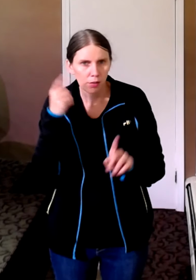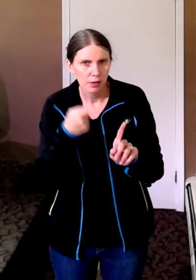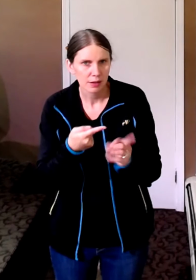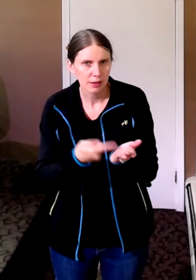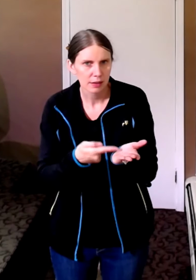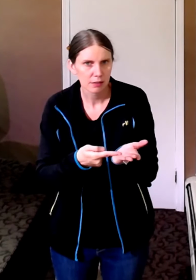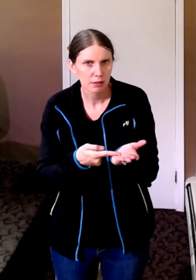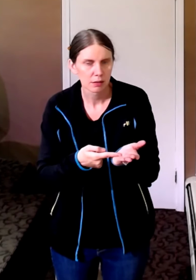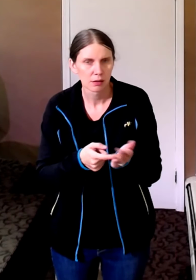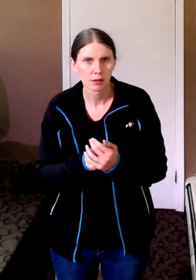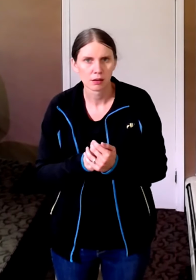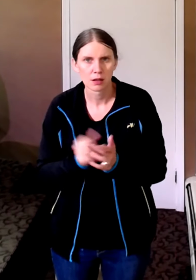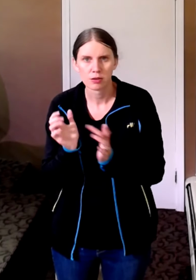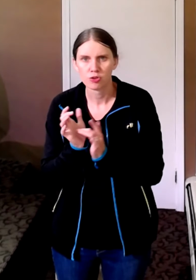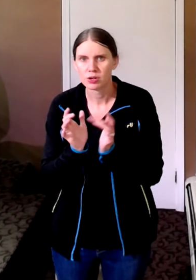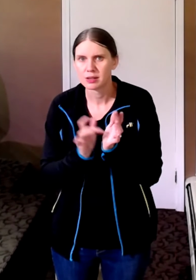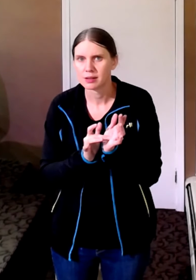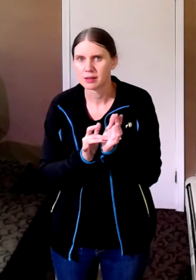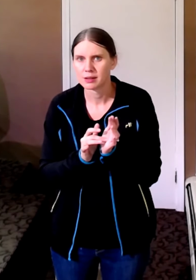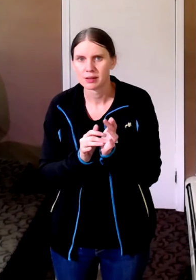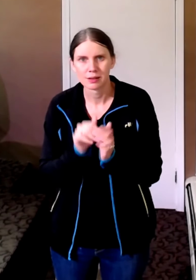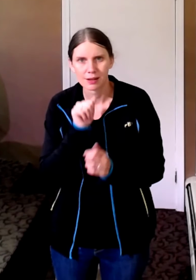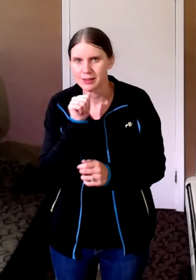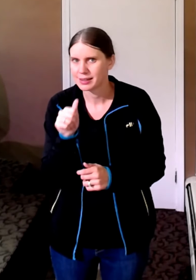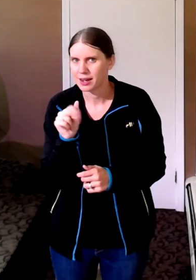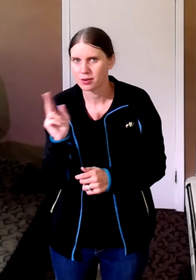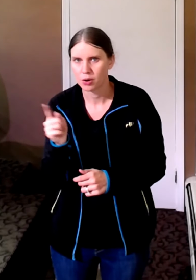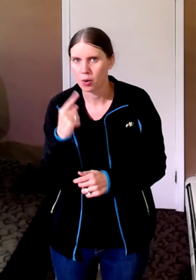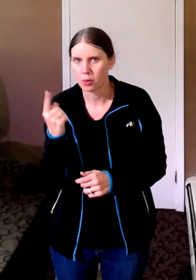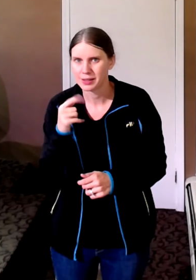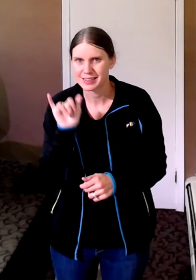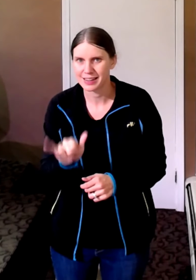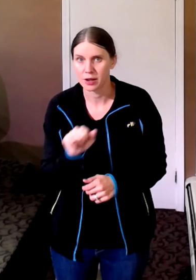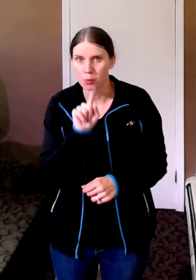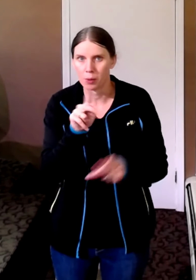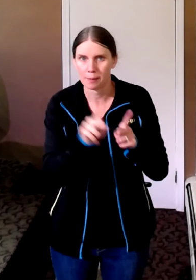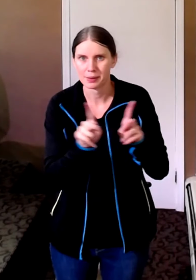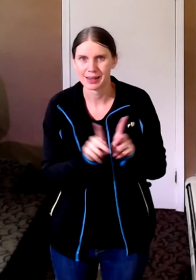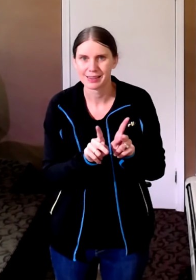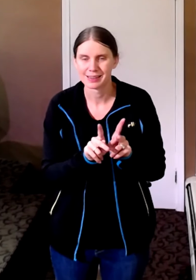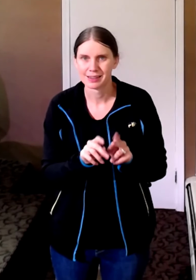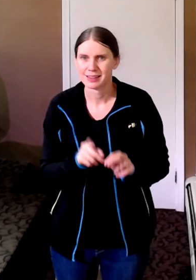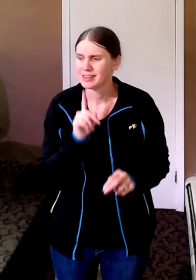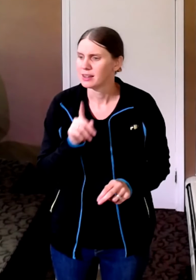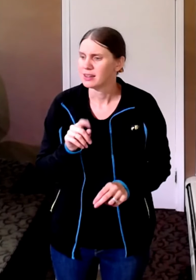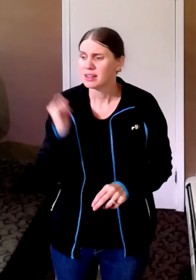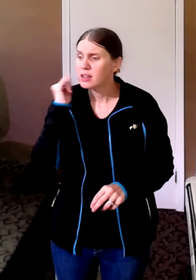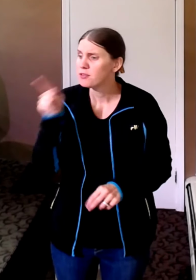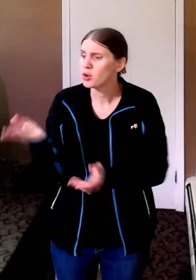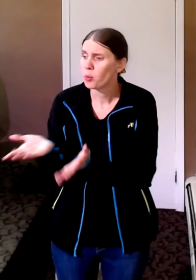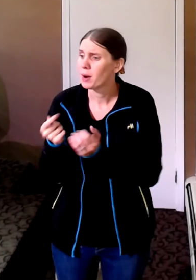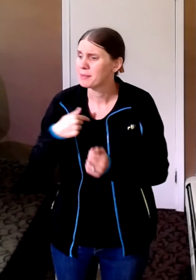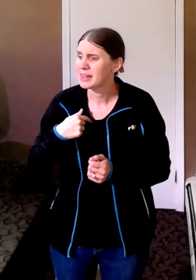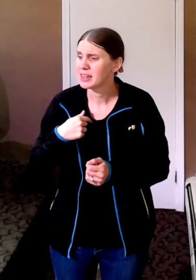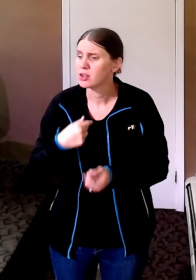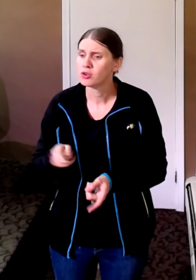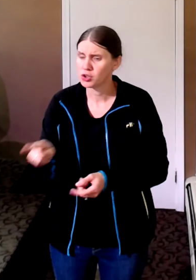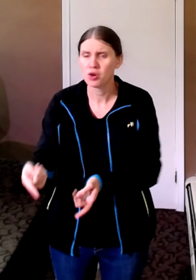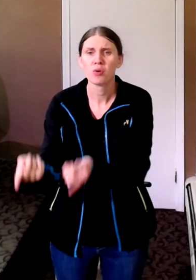this. Jesus didn't just stay in one place and say, hey, if anybody wants me, come see